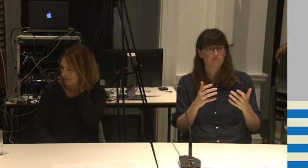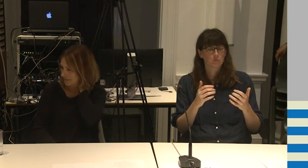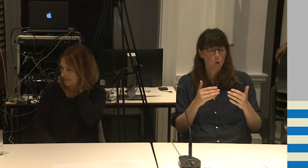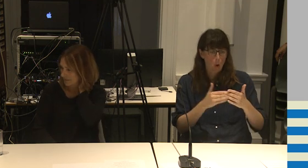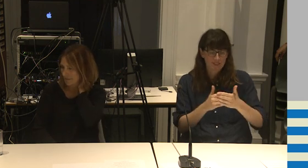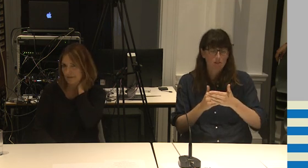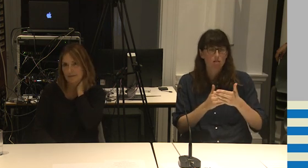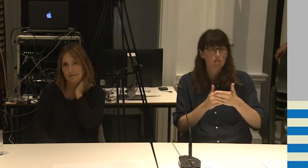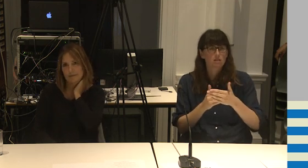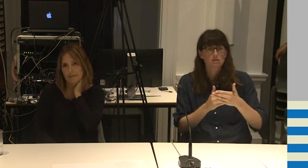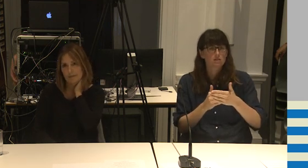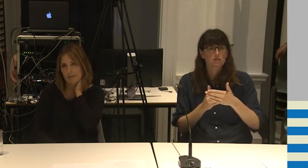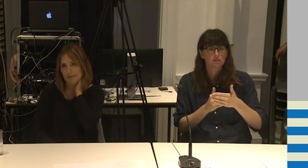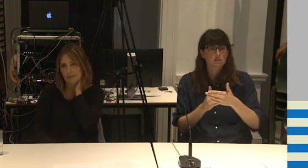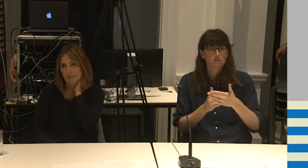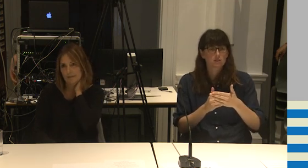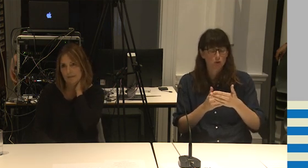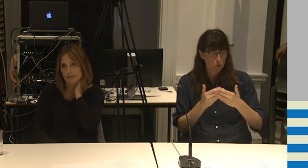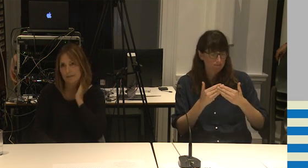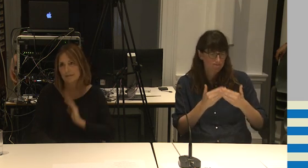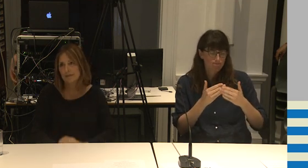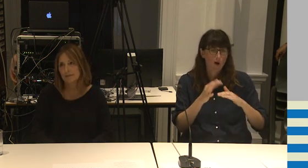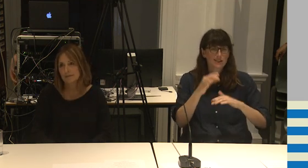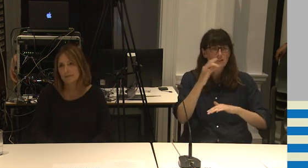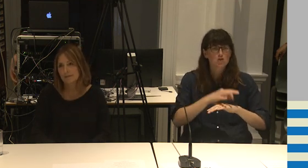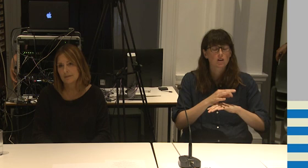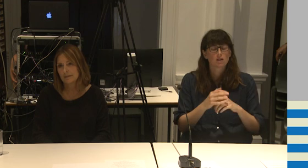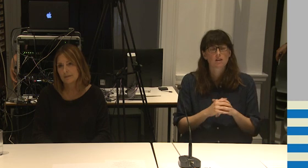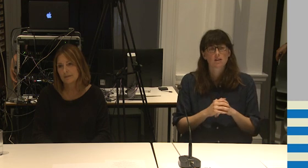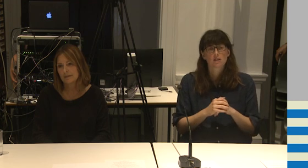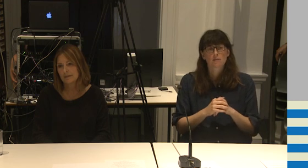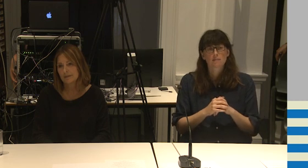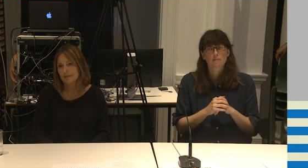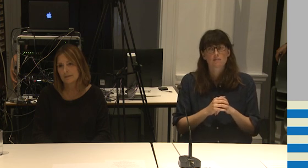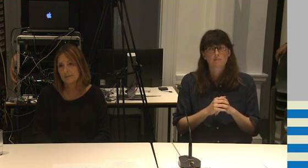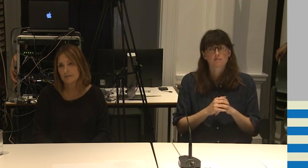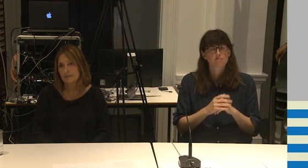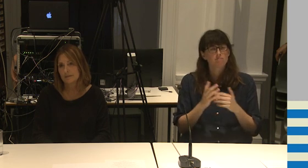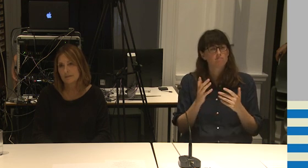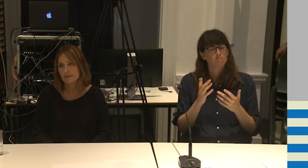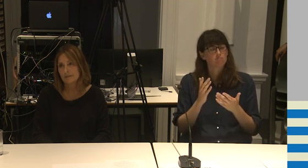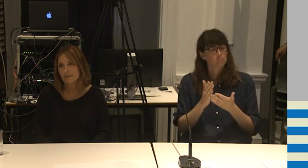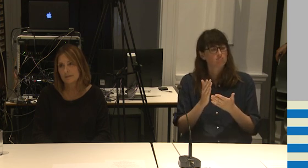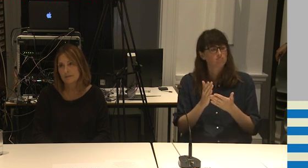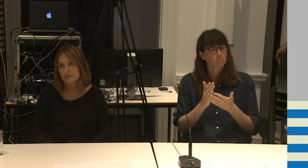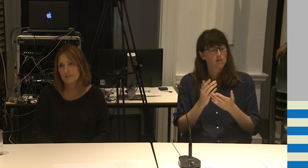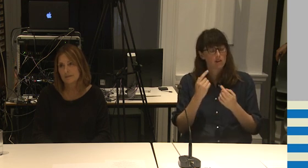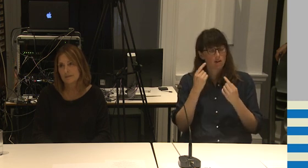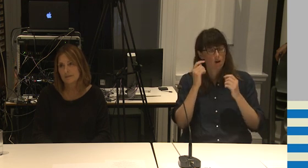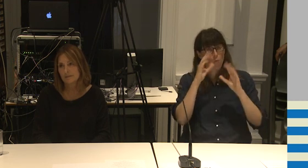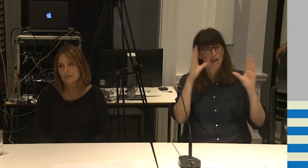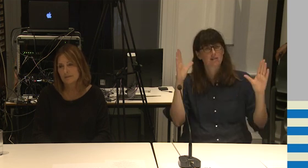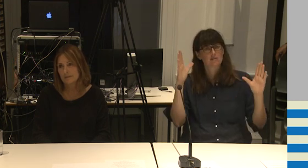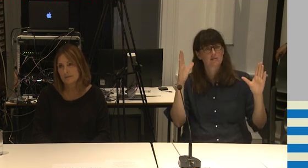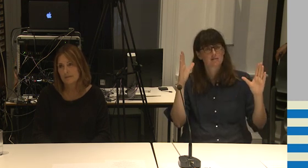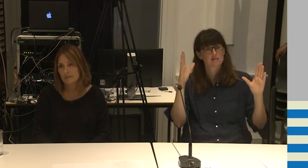of the obstacles you've had to overcome in order to study architecture, but also, I think, really opening our eyes up into